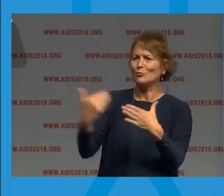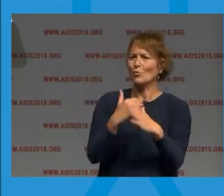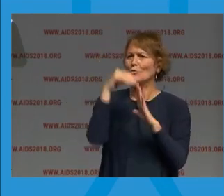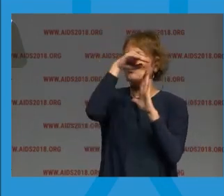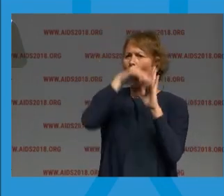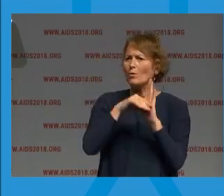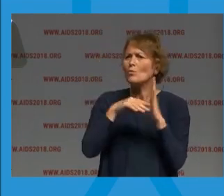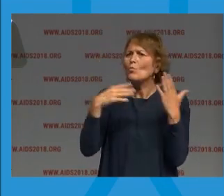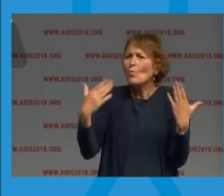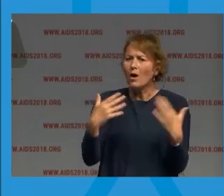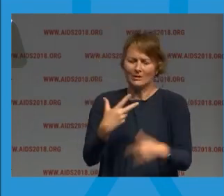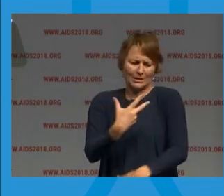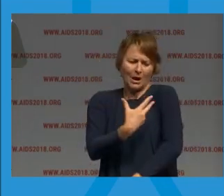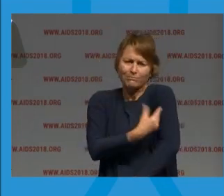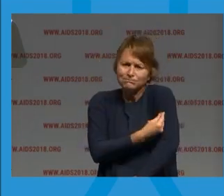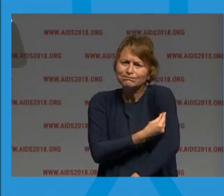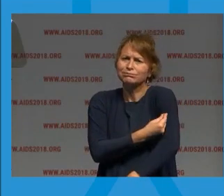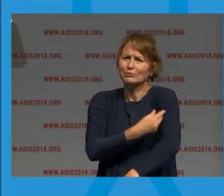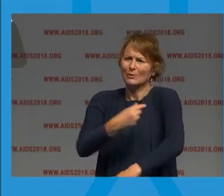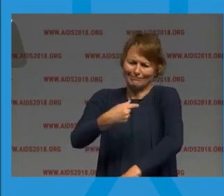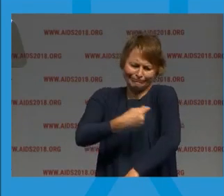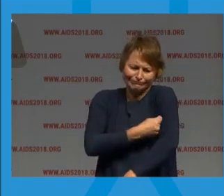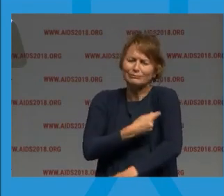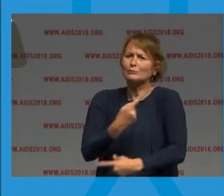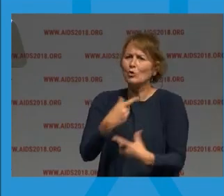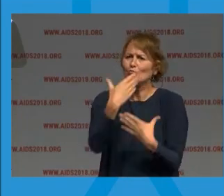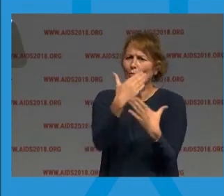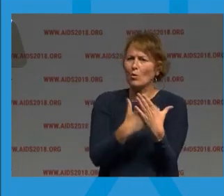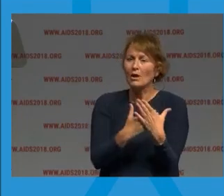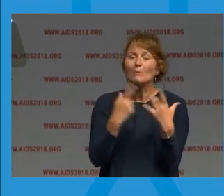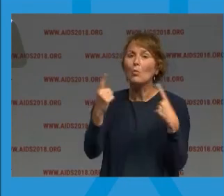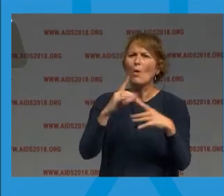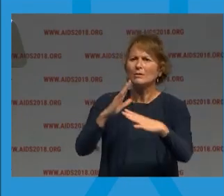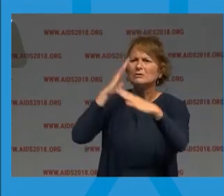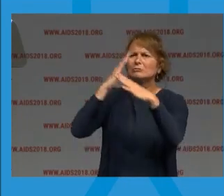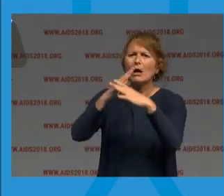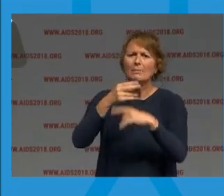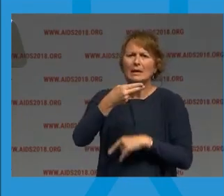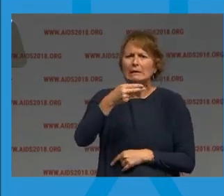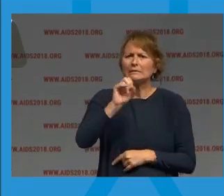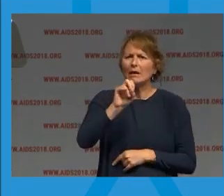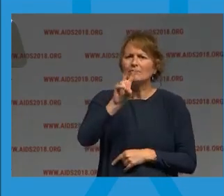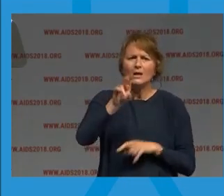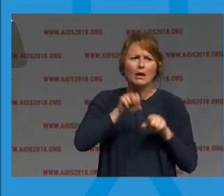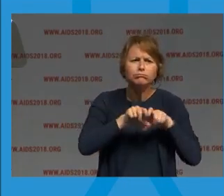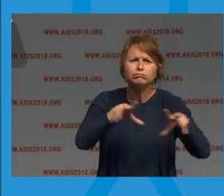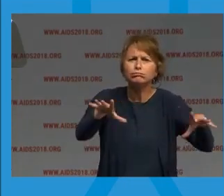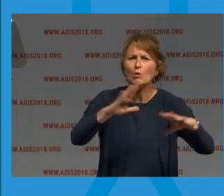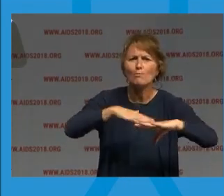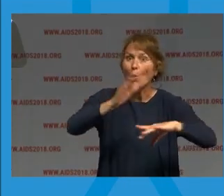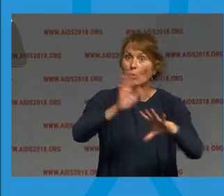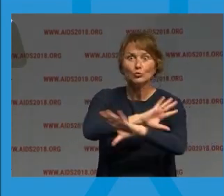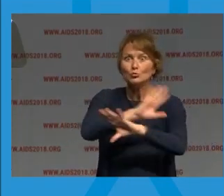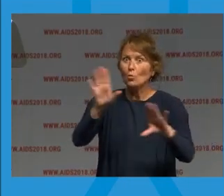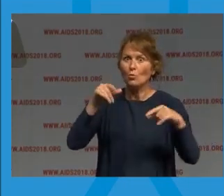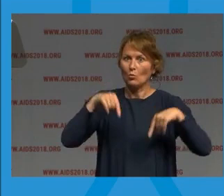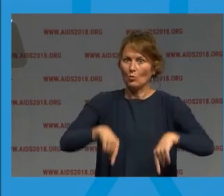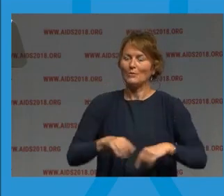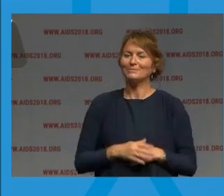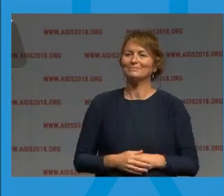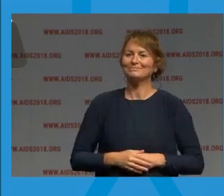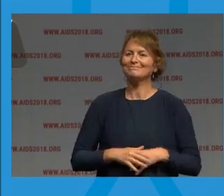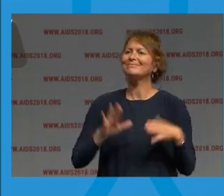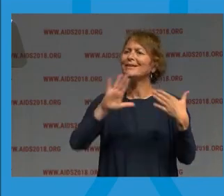most effective and still underutilized ways to reduce the spread of HIV. And this city's leaders